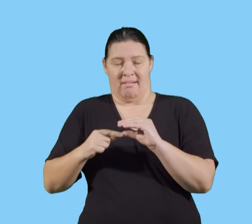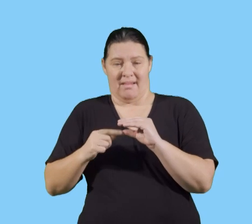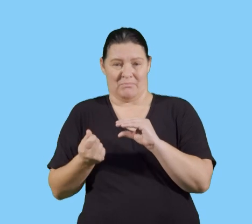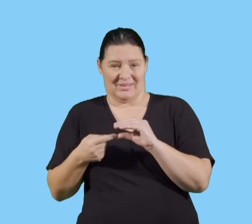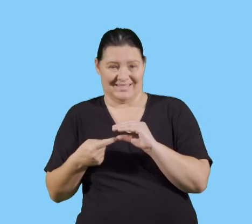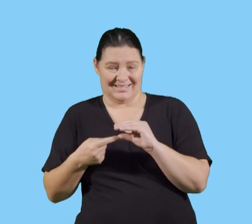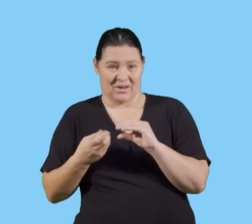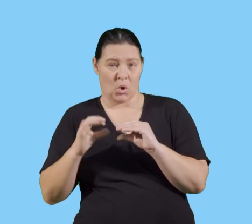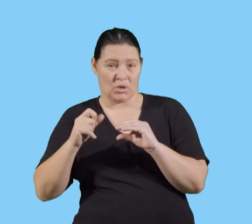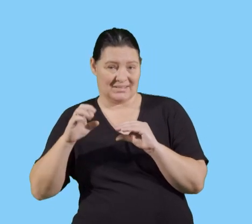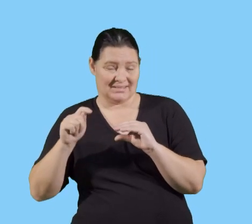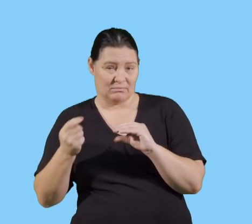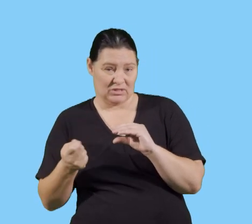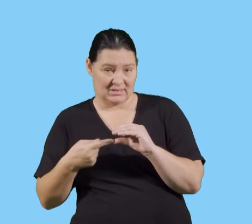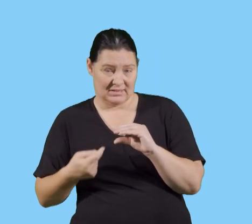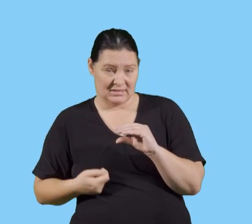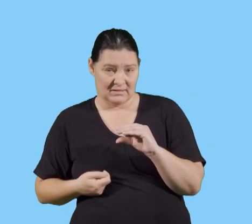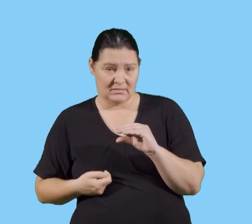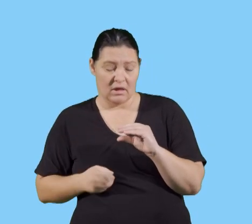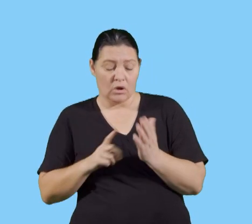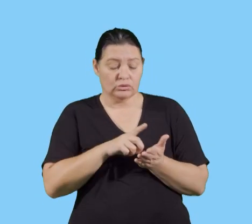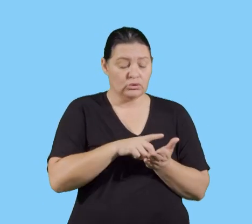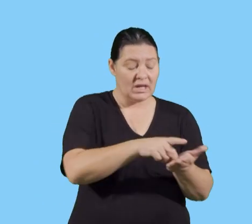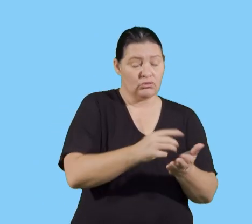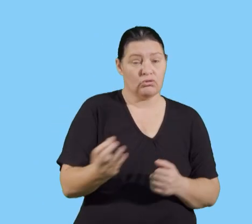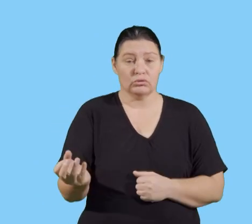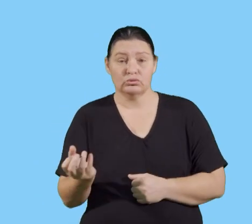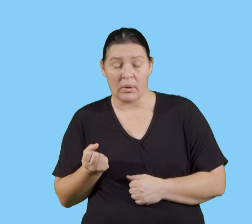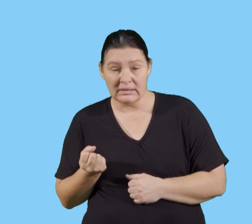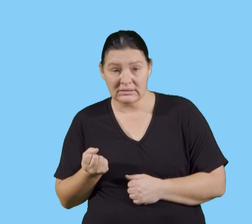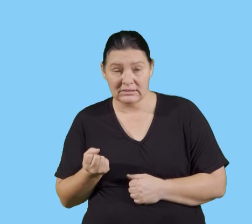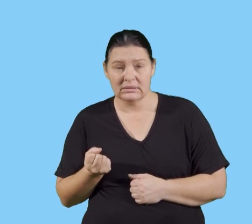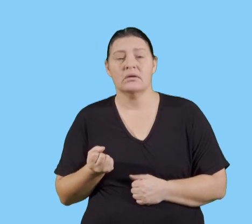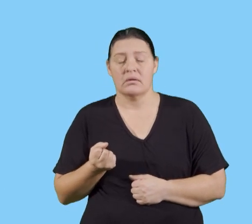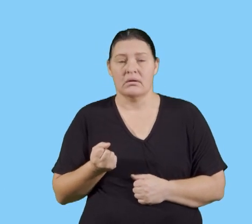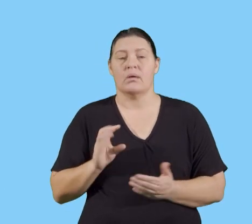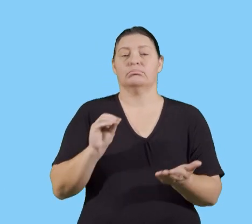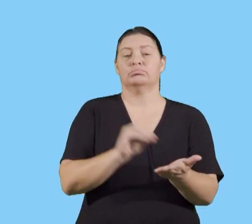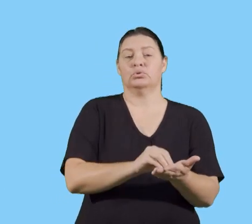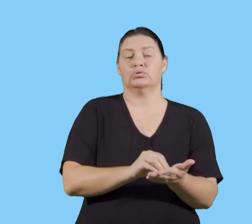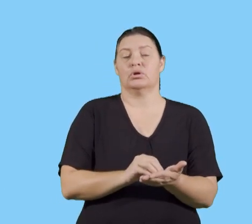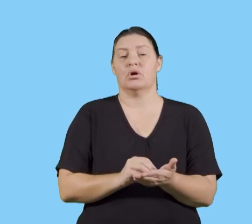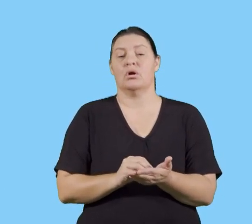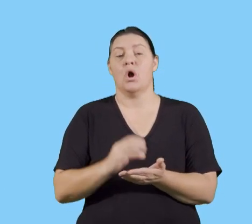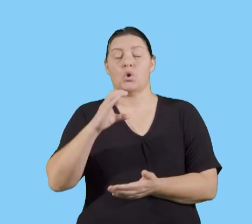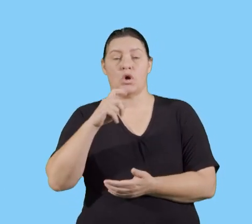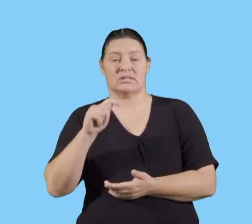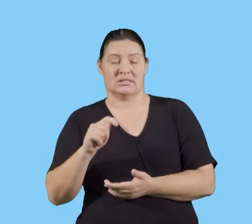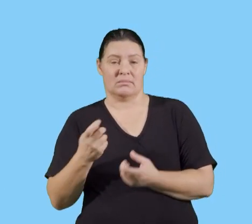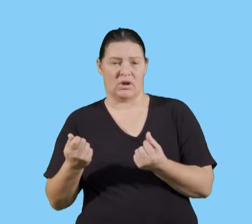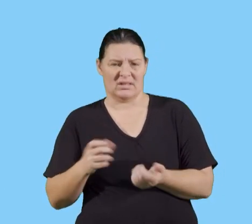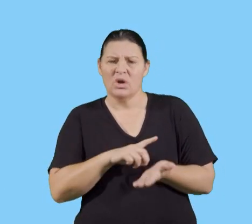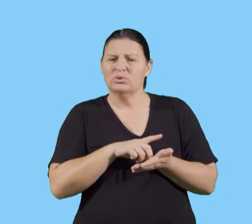Now, remember, donations and drawings must be recorded at cost price. What are